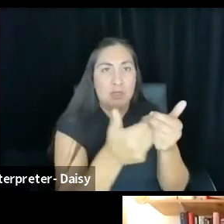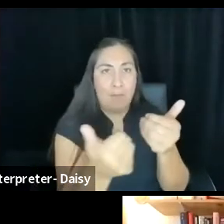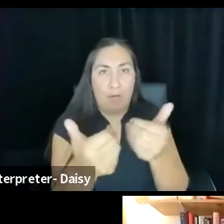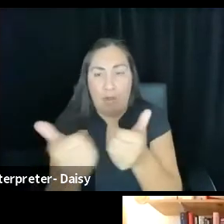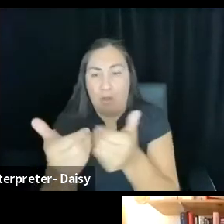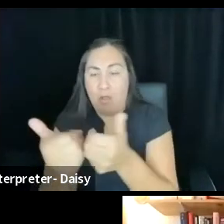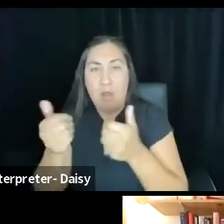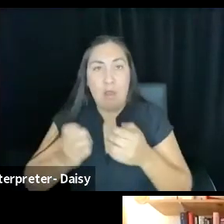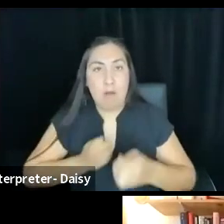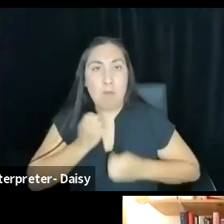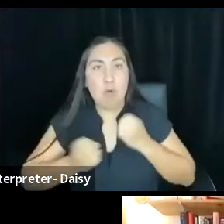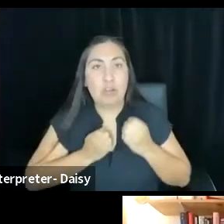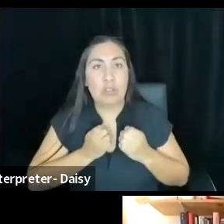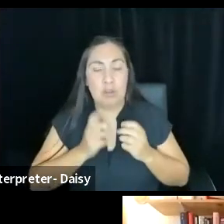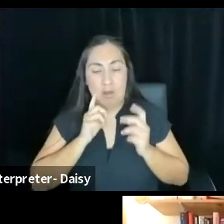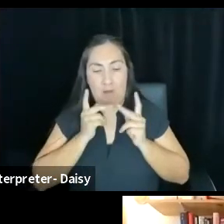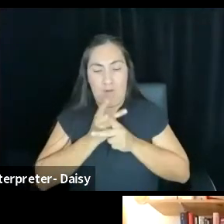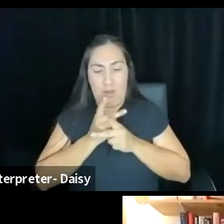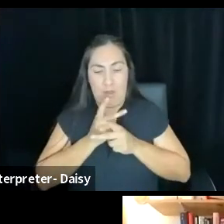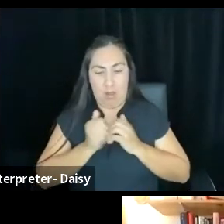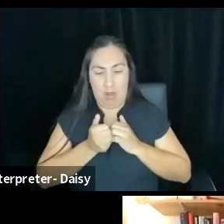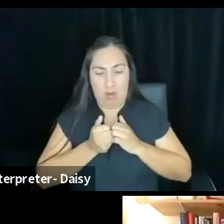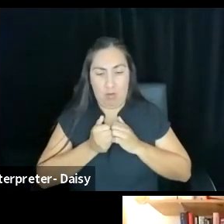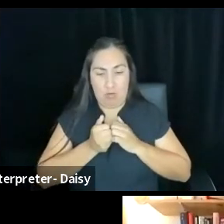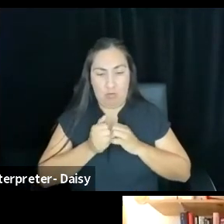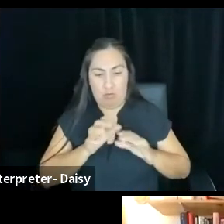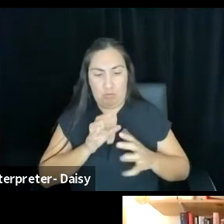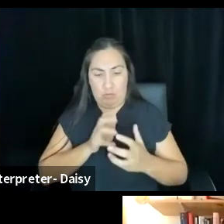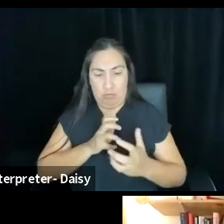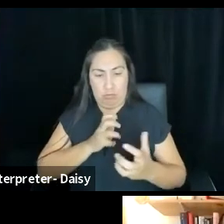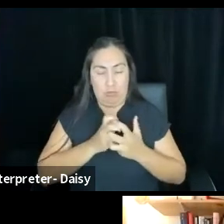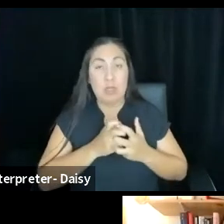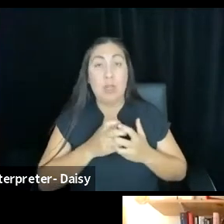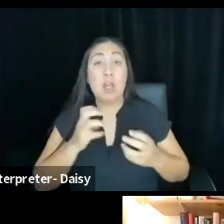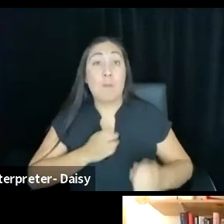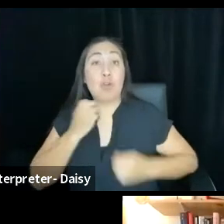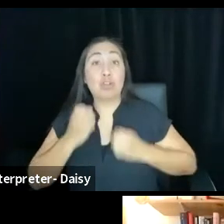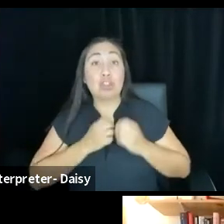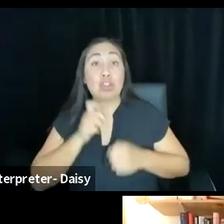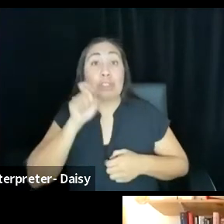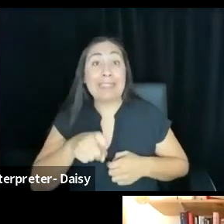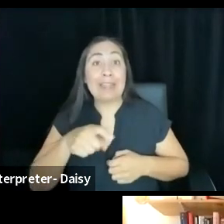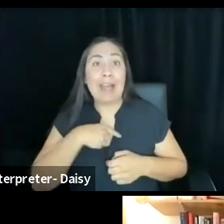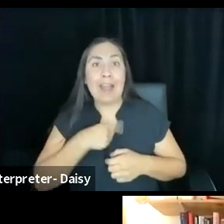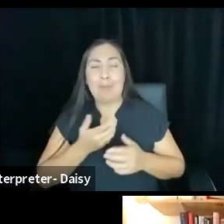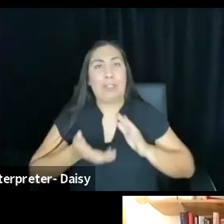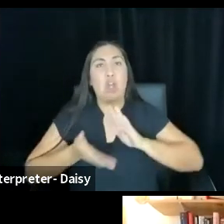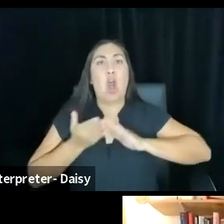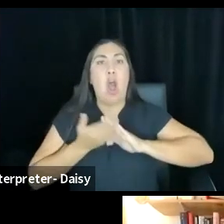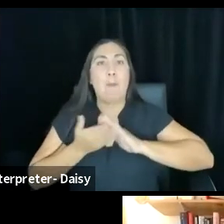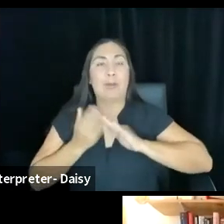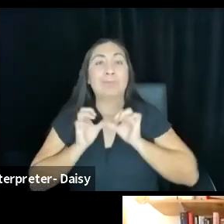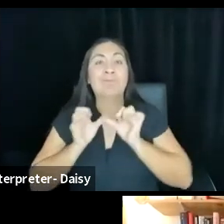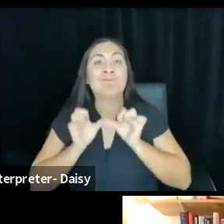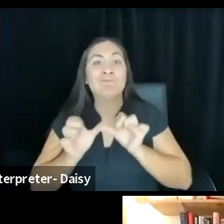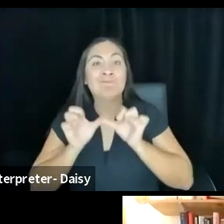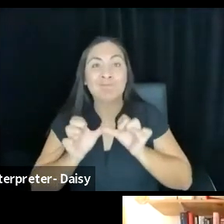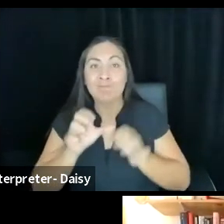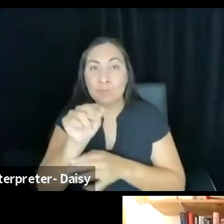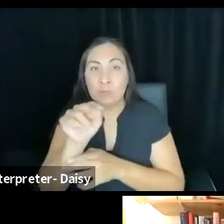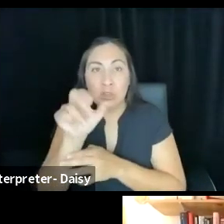from sort of logistical needs and have been operating nonstop in that space